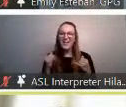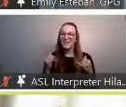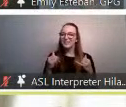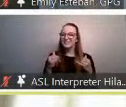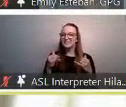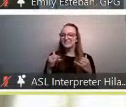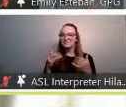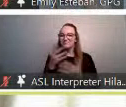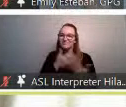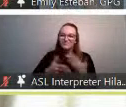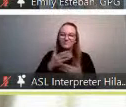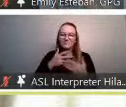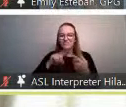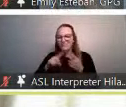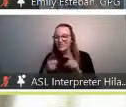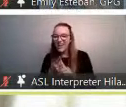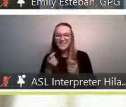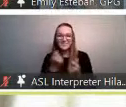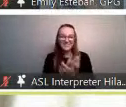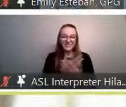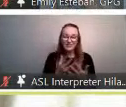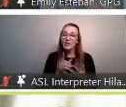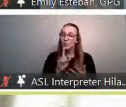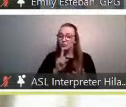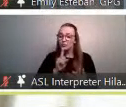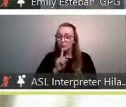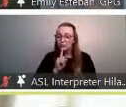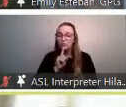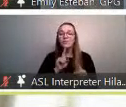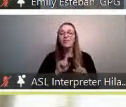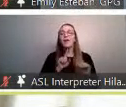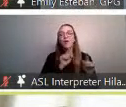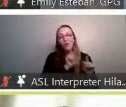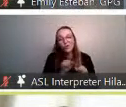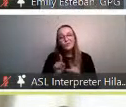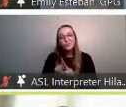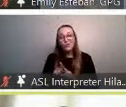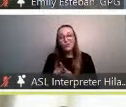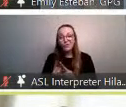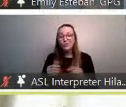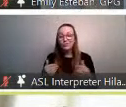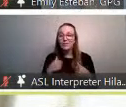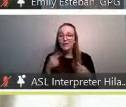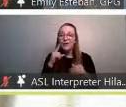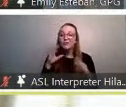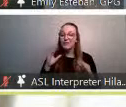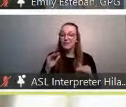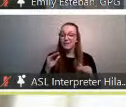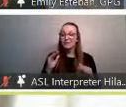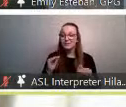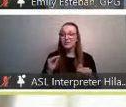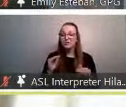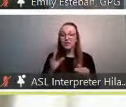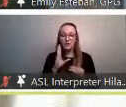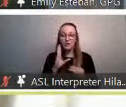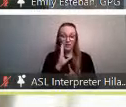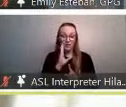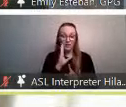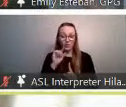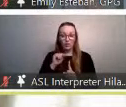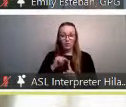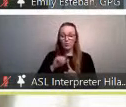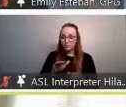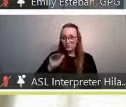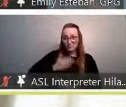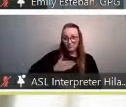and everything. However, they also have the expectation that, oh, my child is 4 years old